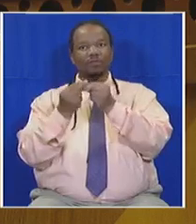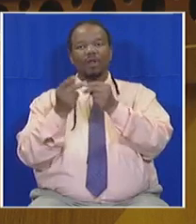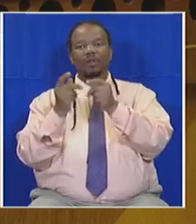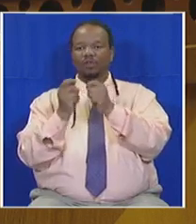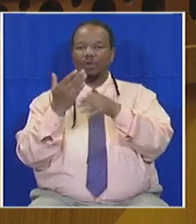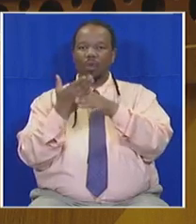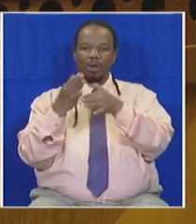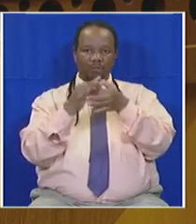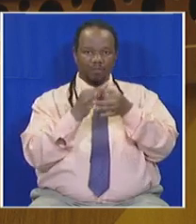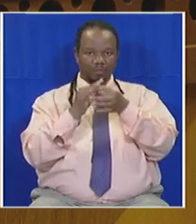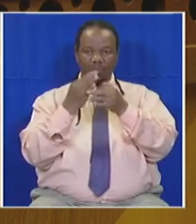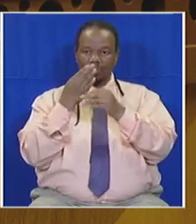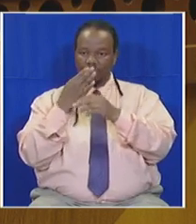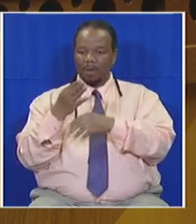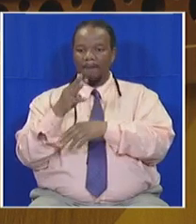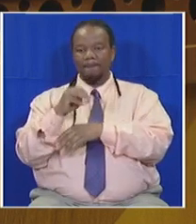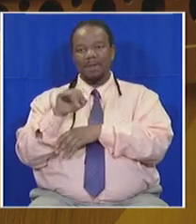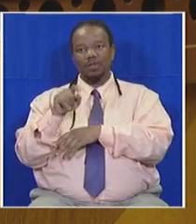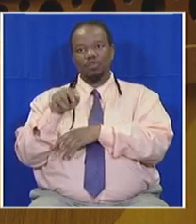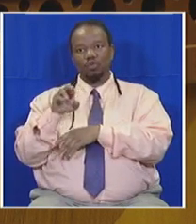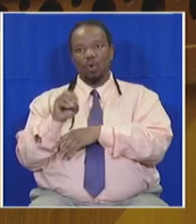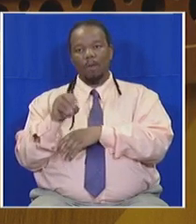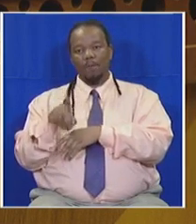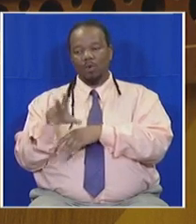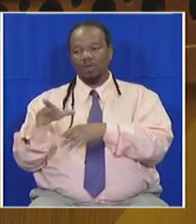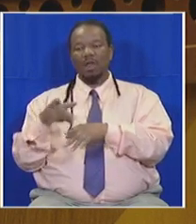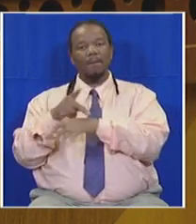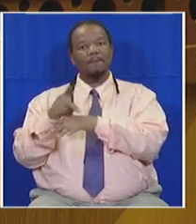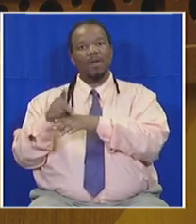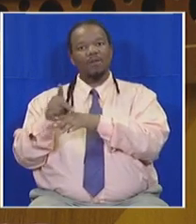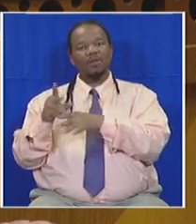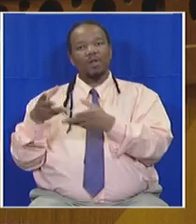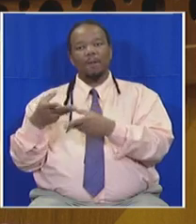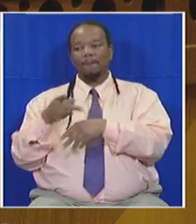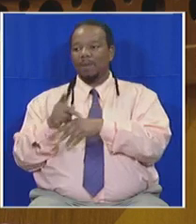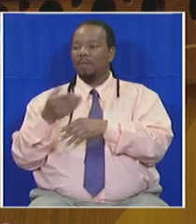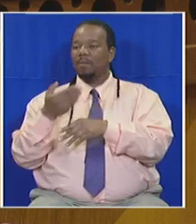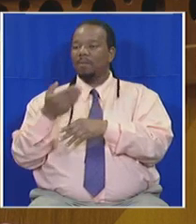of Metropolitan Built Environment Performance Plans, or BEPS, for the